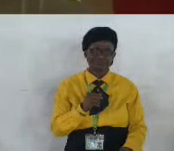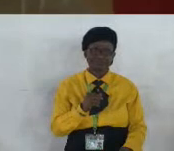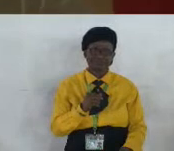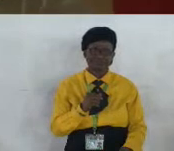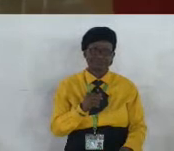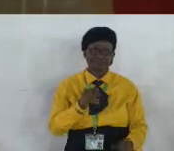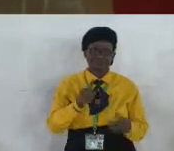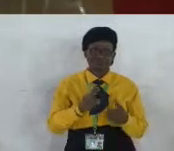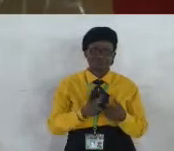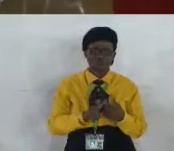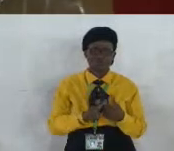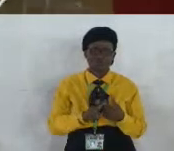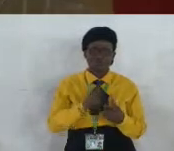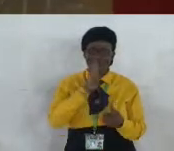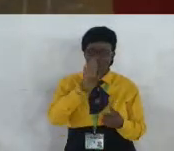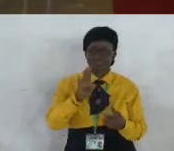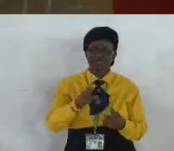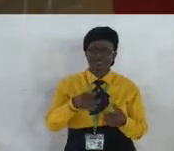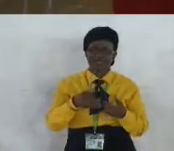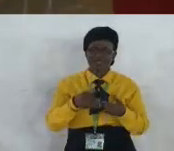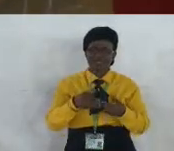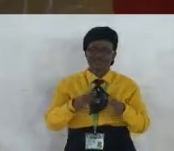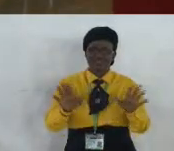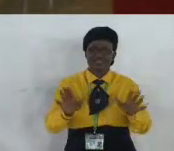to be over tonight.